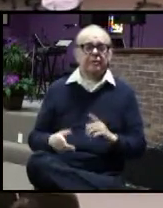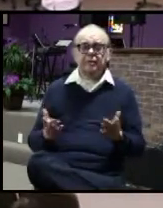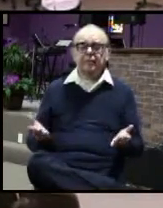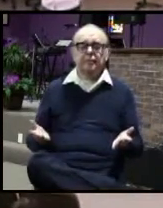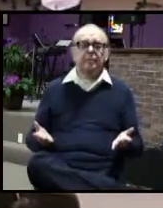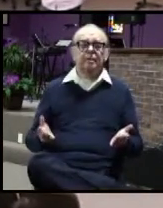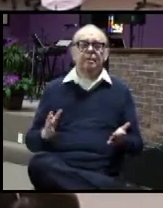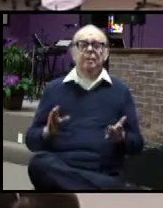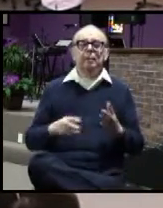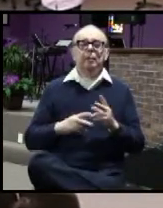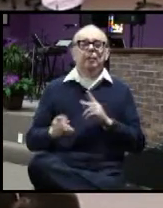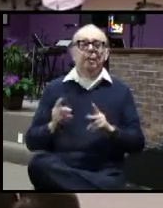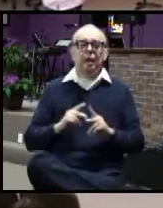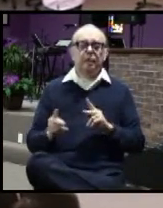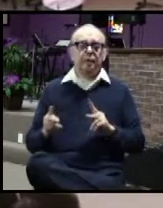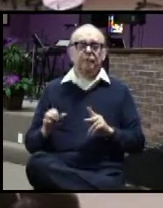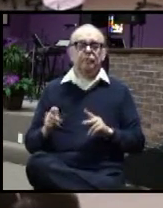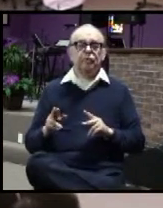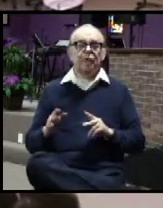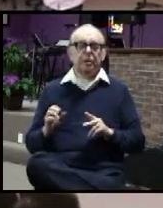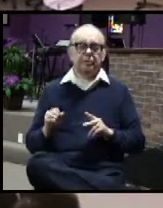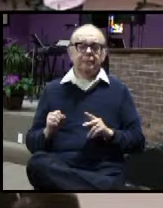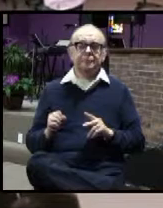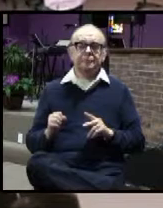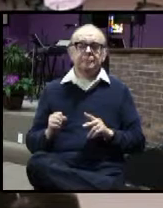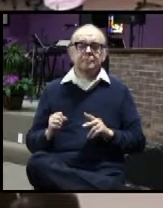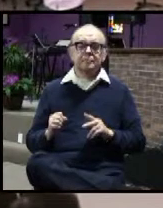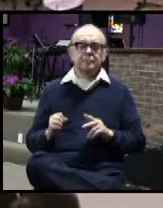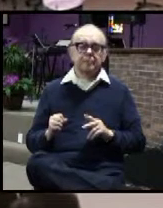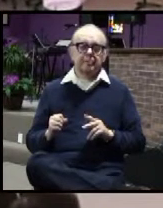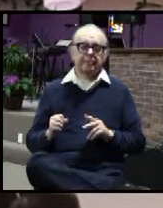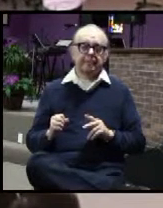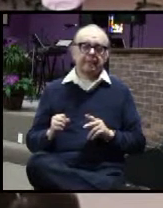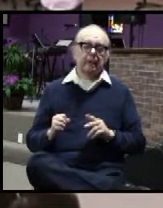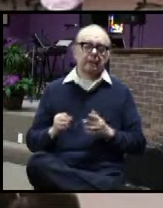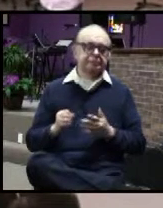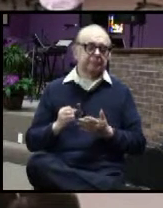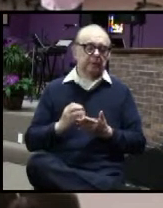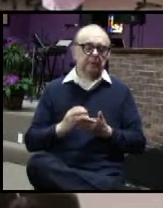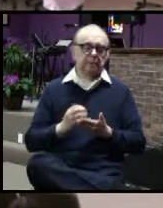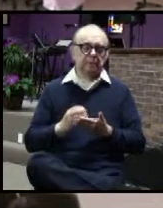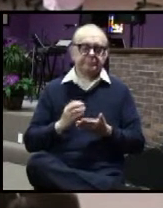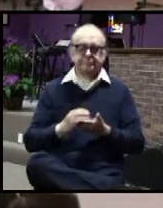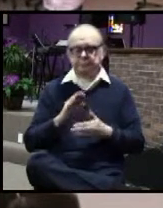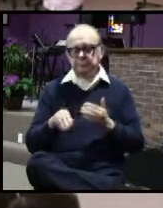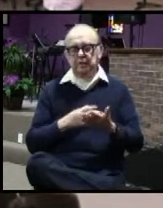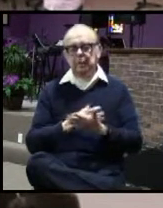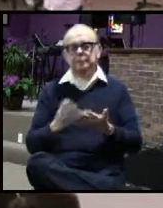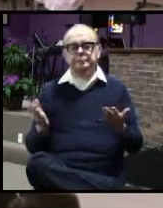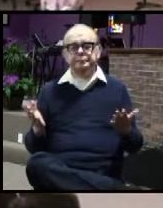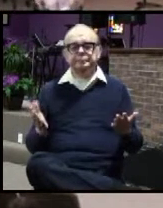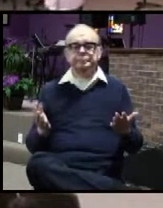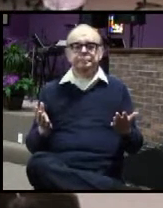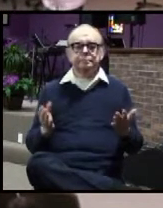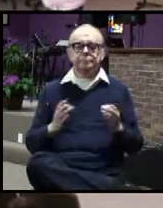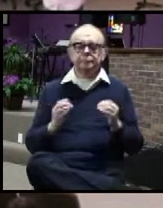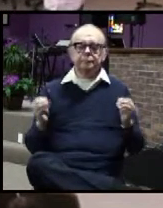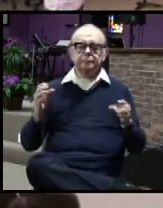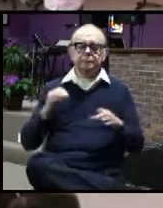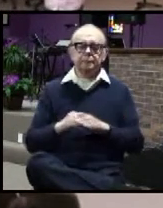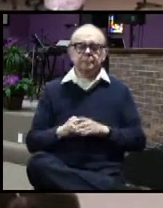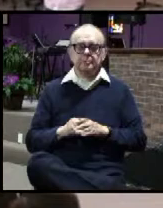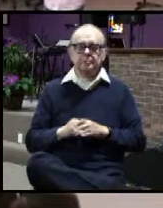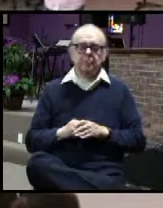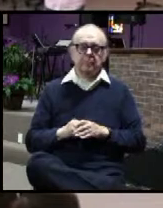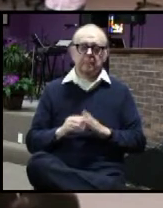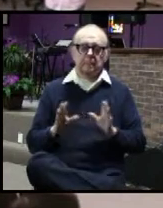had all kinds of mason jars, right? Or ball jars or whatever. So they had all their canning jars. Nothing was in them. They'd all finished